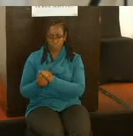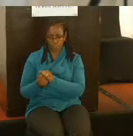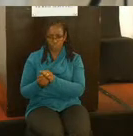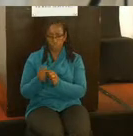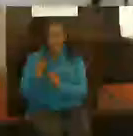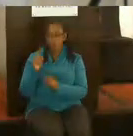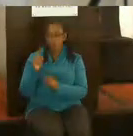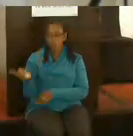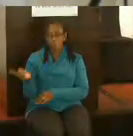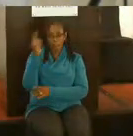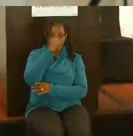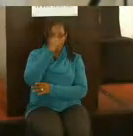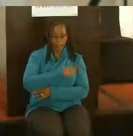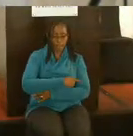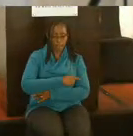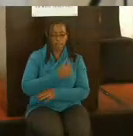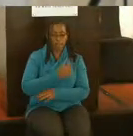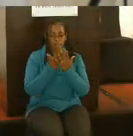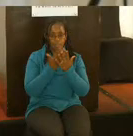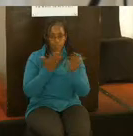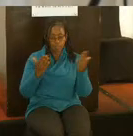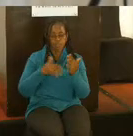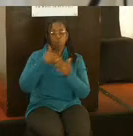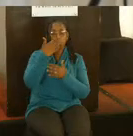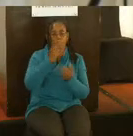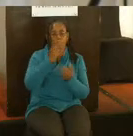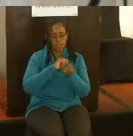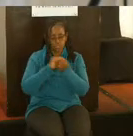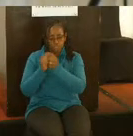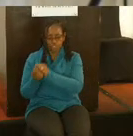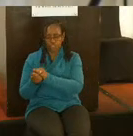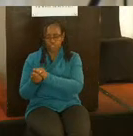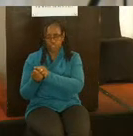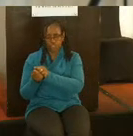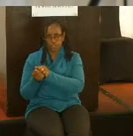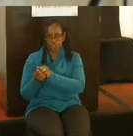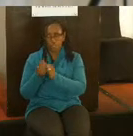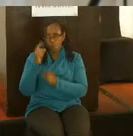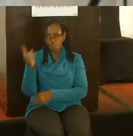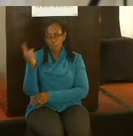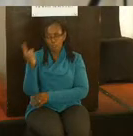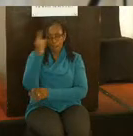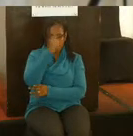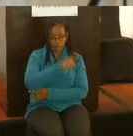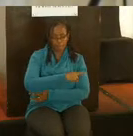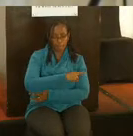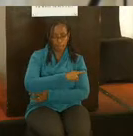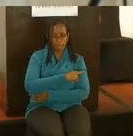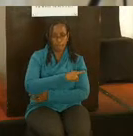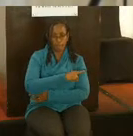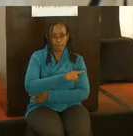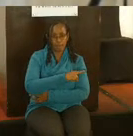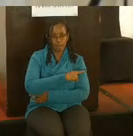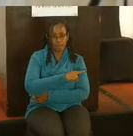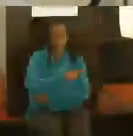One day things will change one day